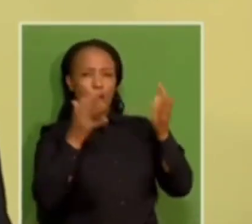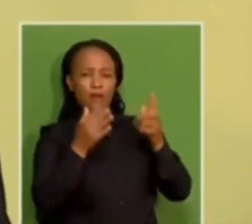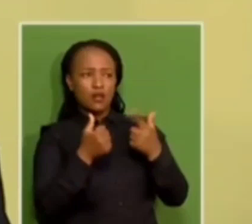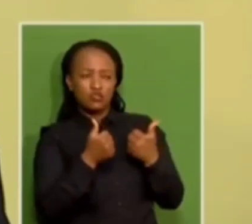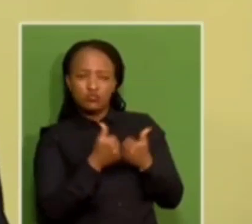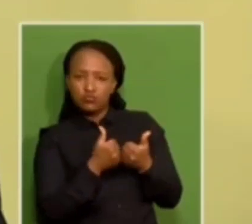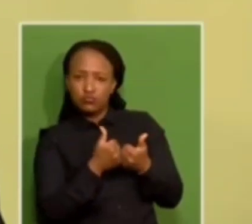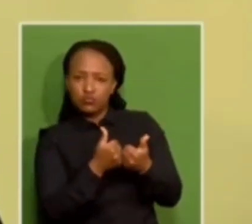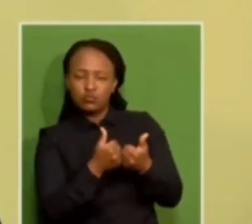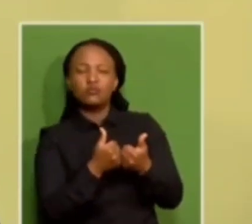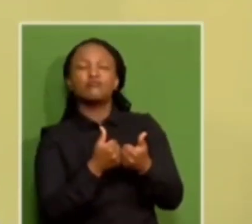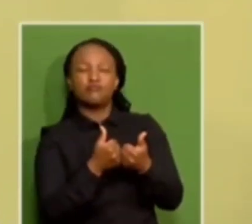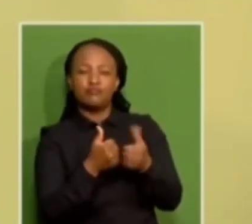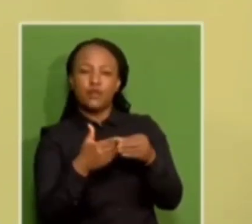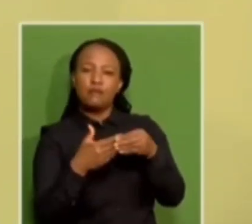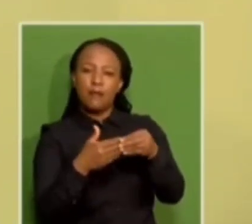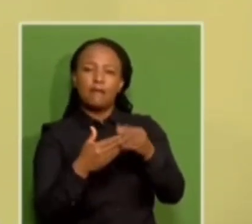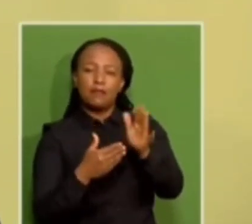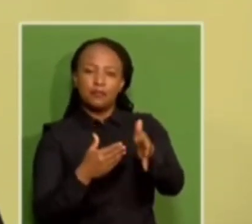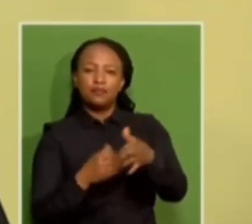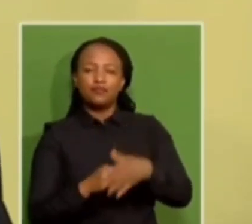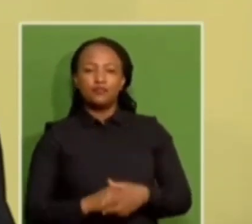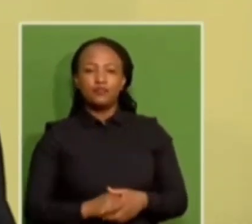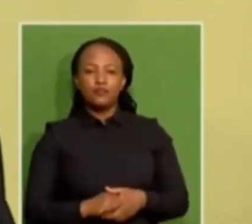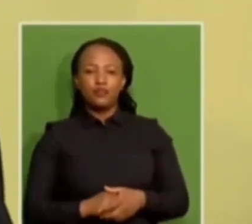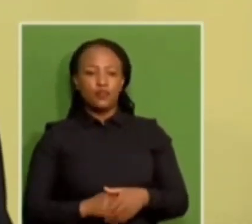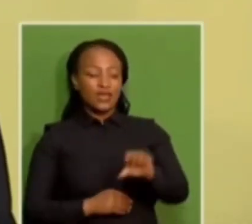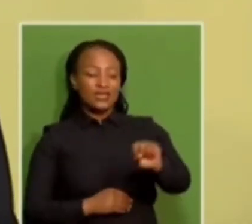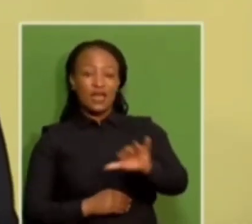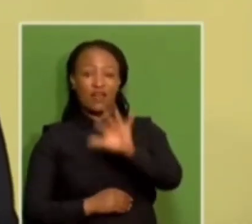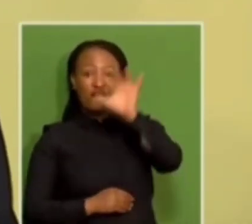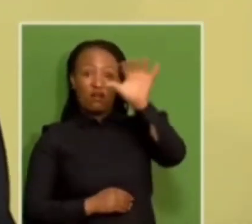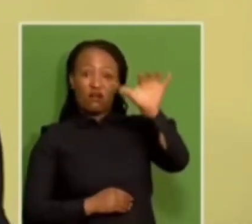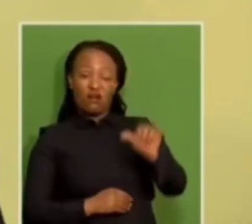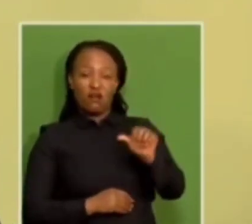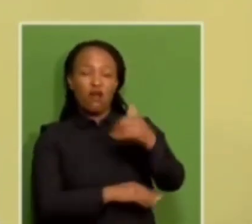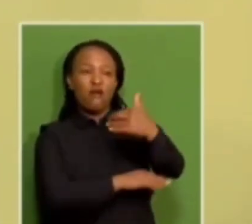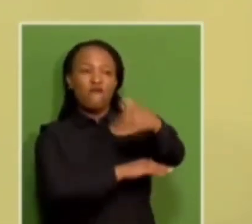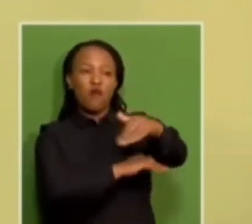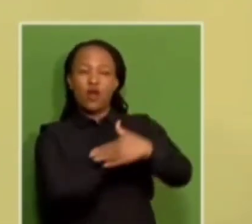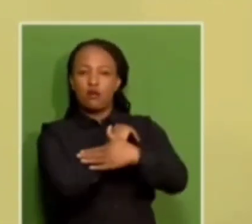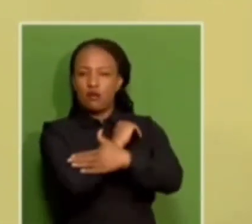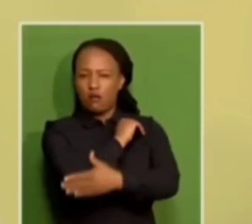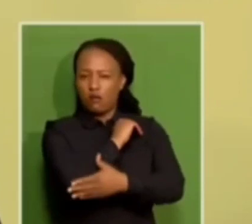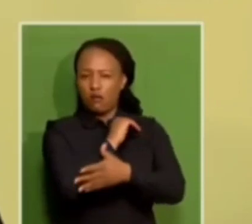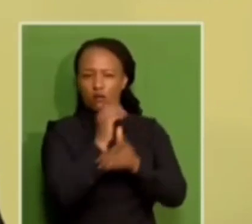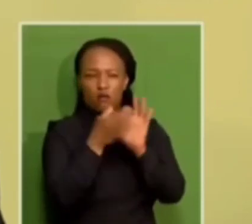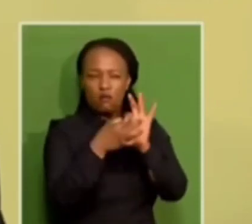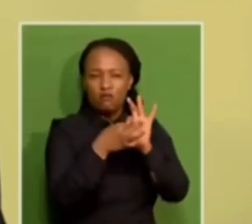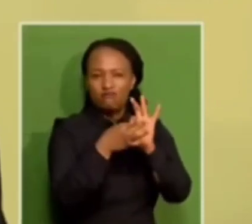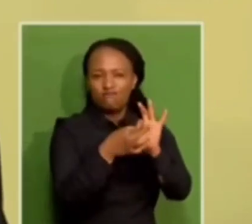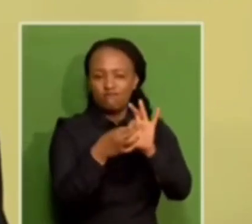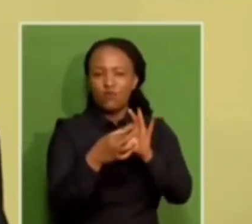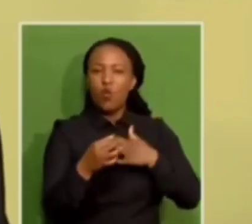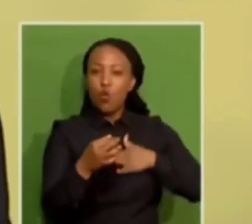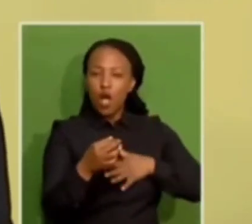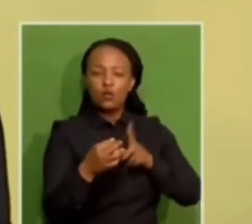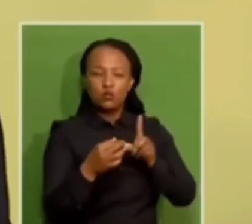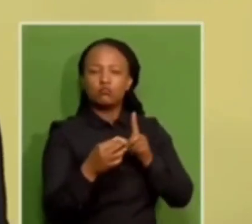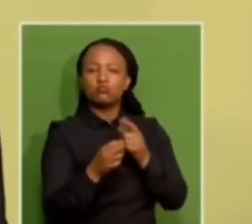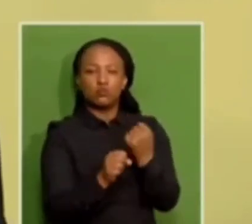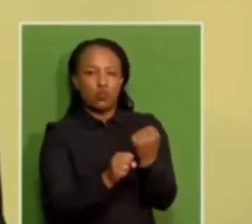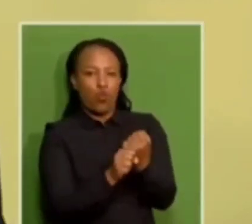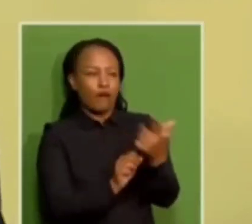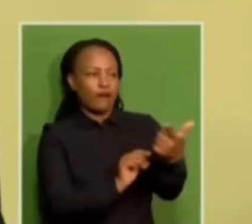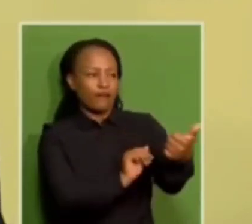facing the global community South Africa's approach to Foreign Relations is to seek